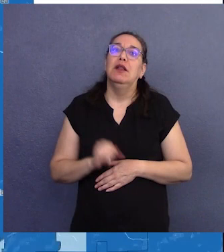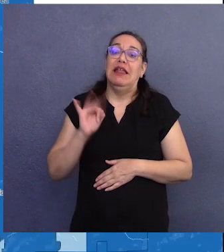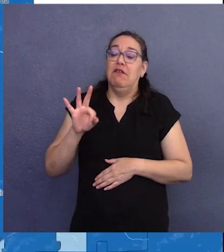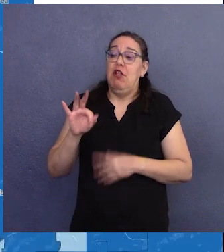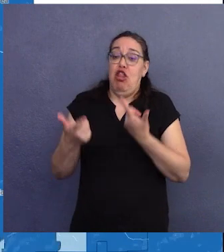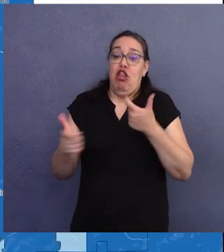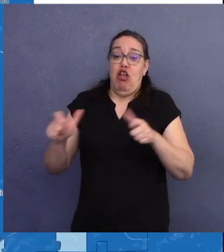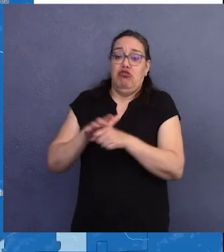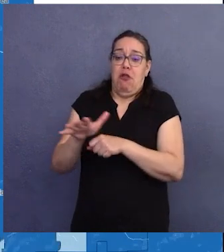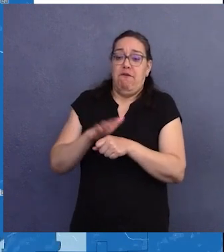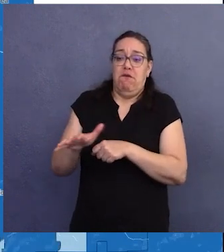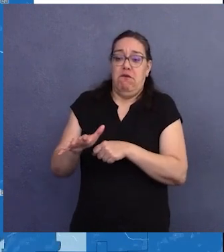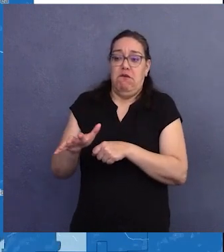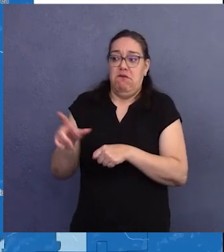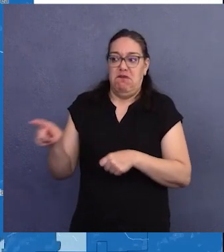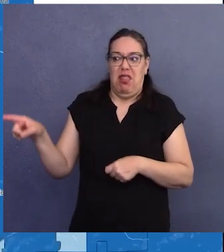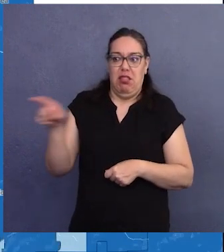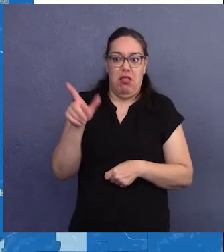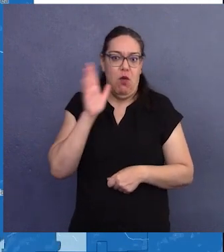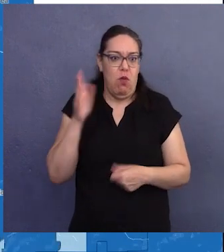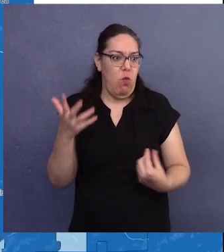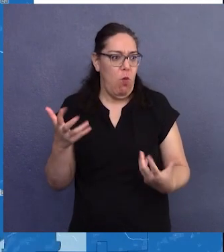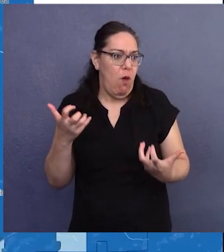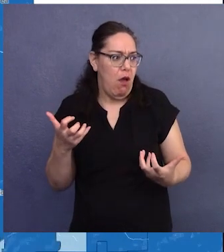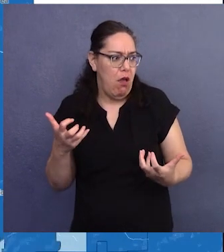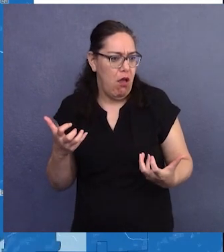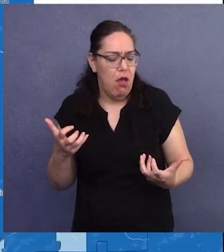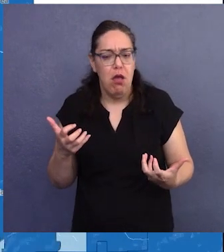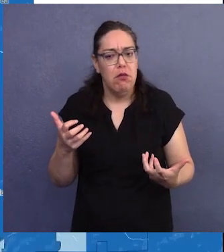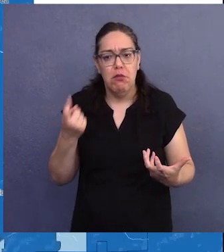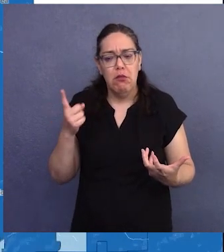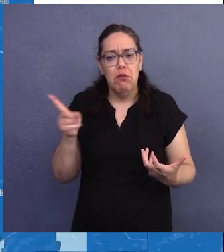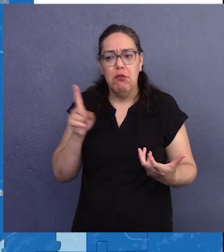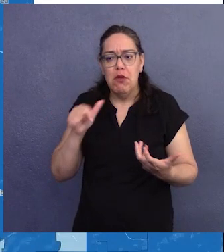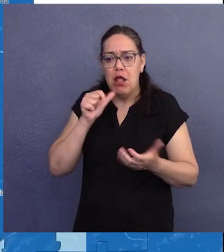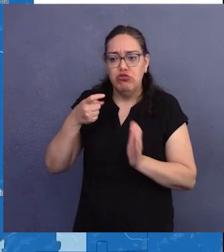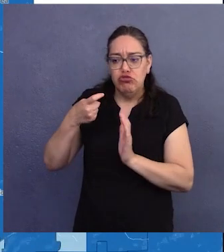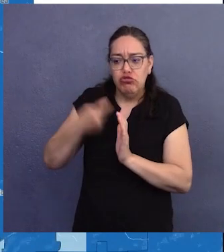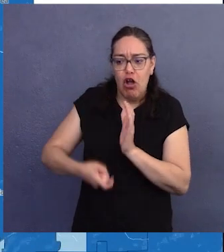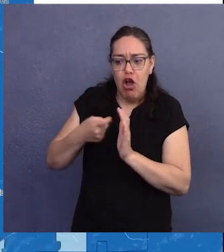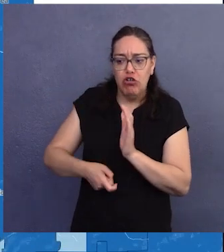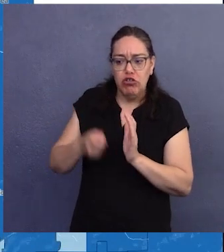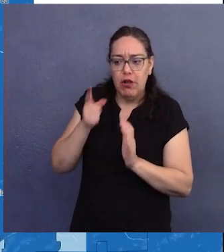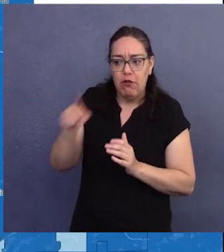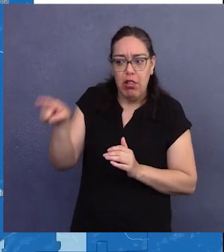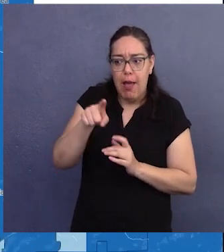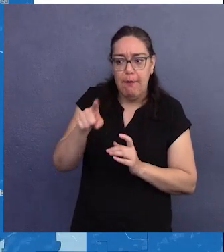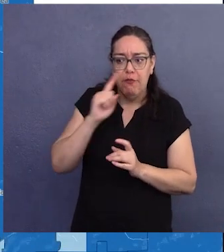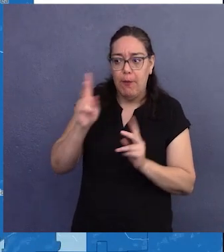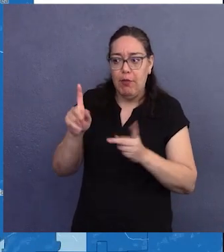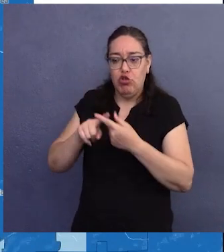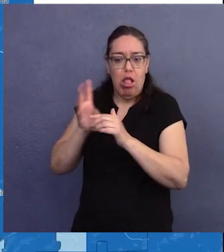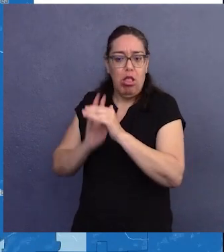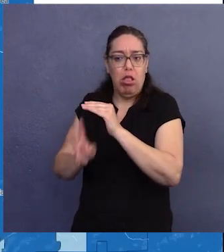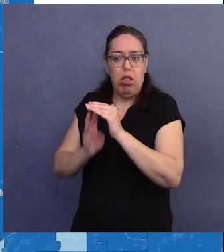large enough, it like they would want us to like, because it's like we're not charging them for people to basically come into their doors, because